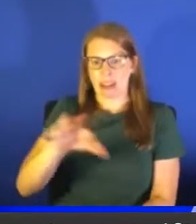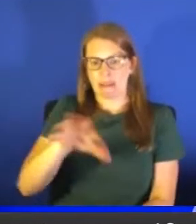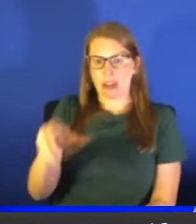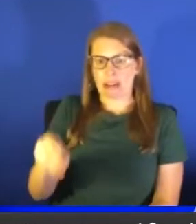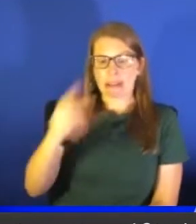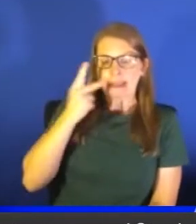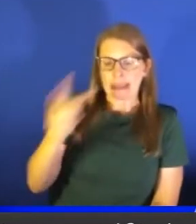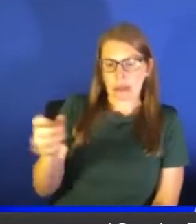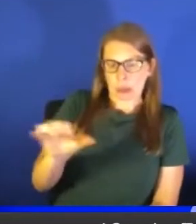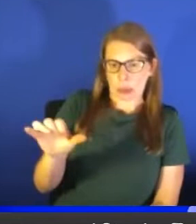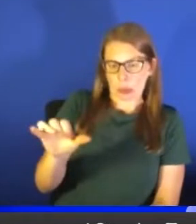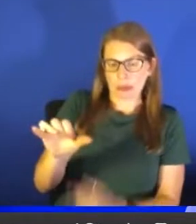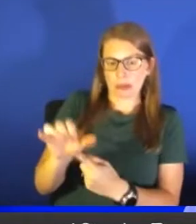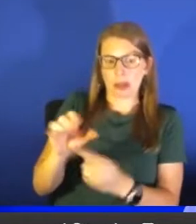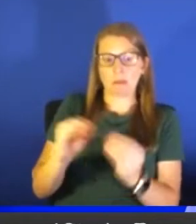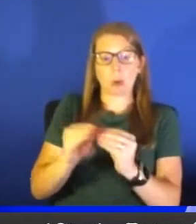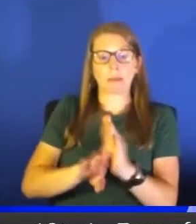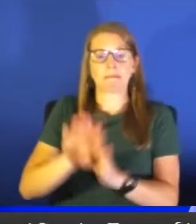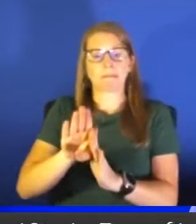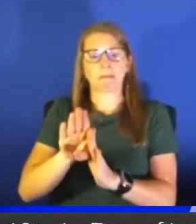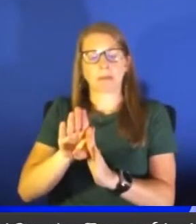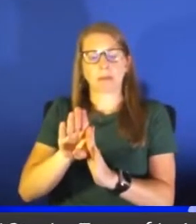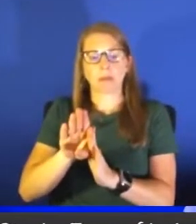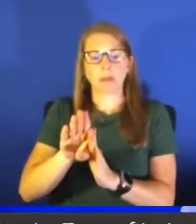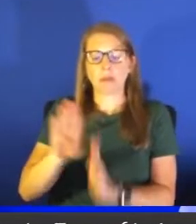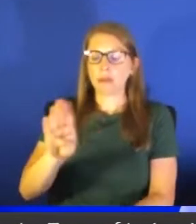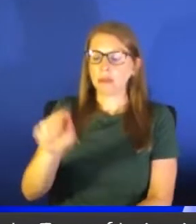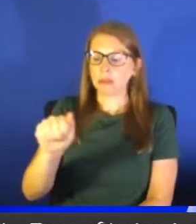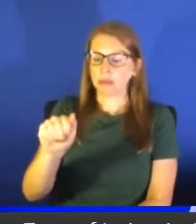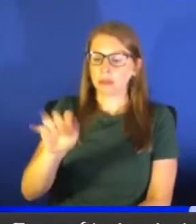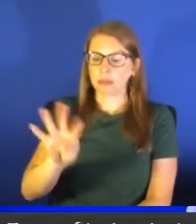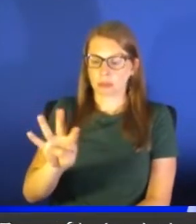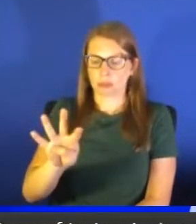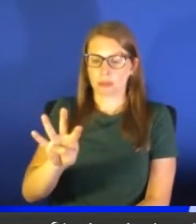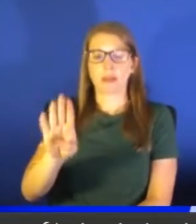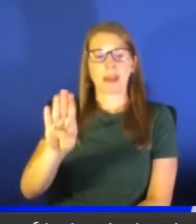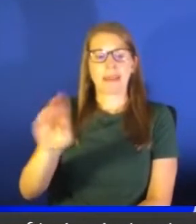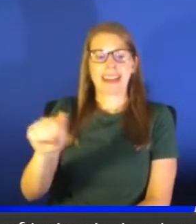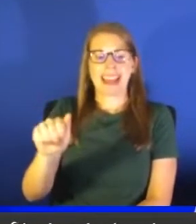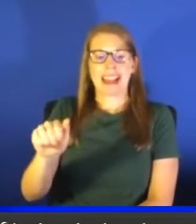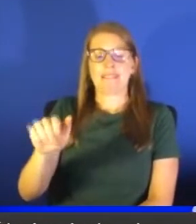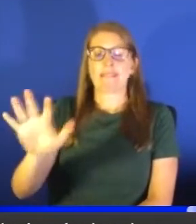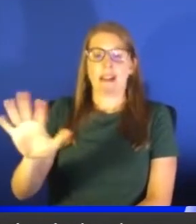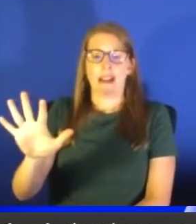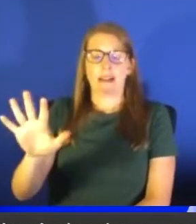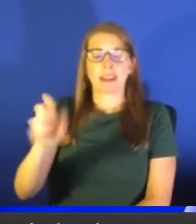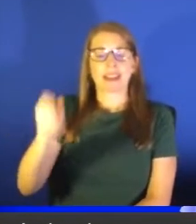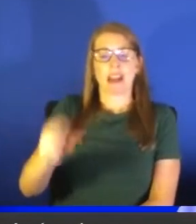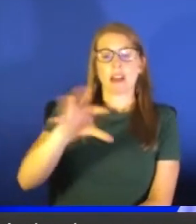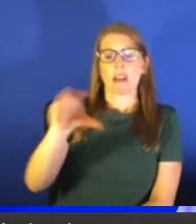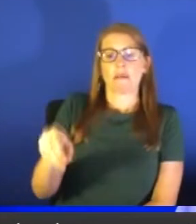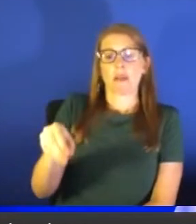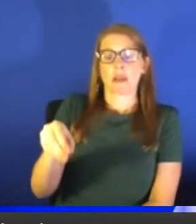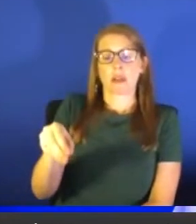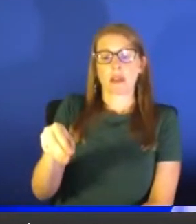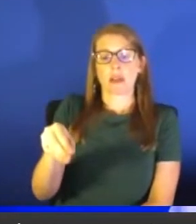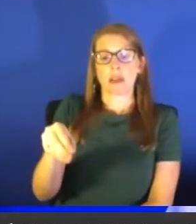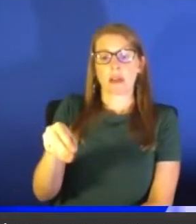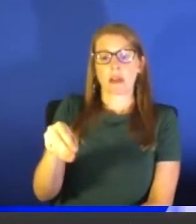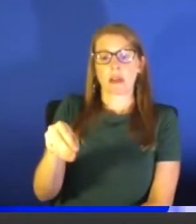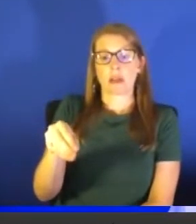they have more B4, or BA4, BA5 in South Africa. They haven't seen the commensurate